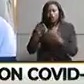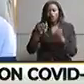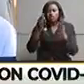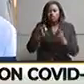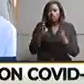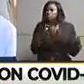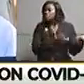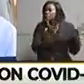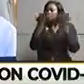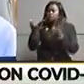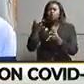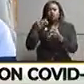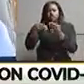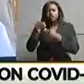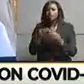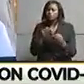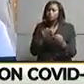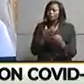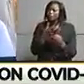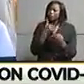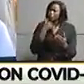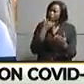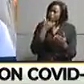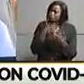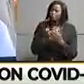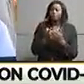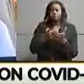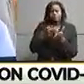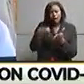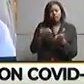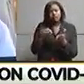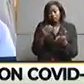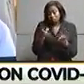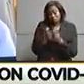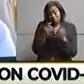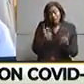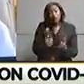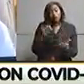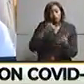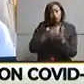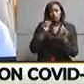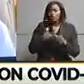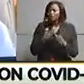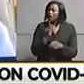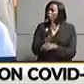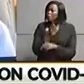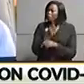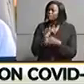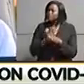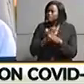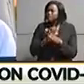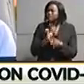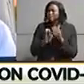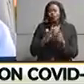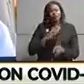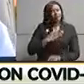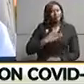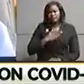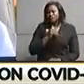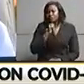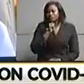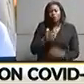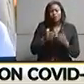sell at the proper prices. So we may have to do that, but I warn the businessmen, please don't lead us